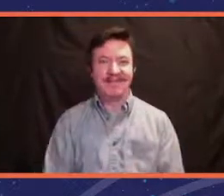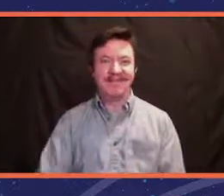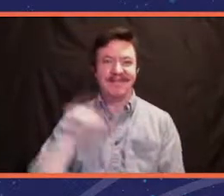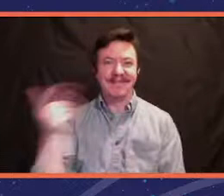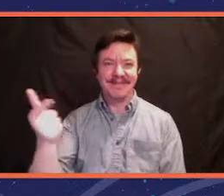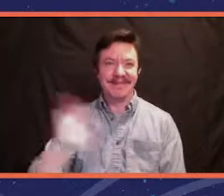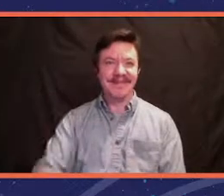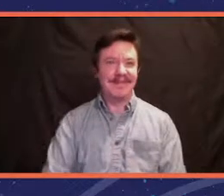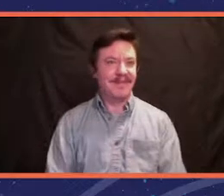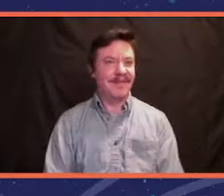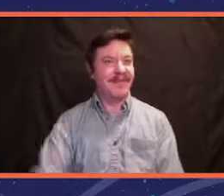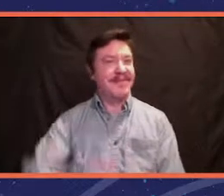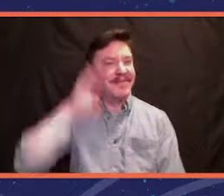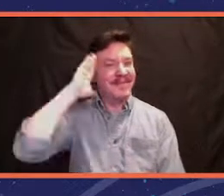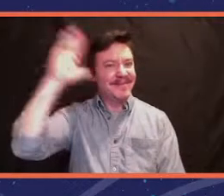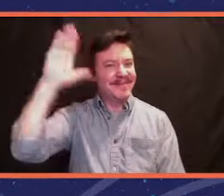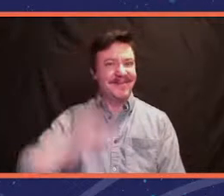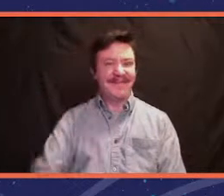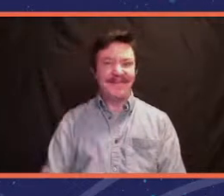Hello,